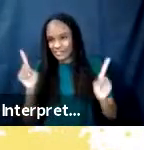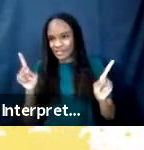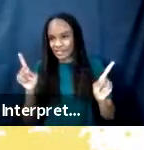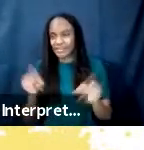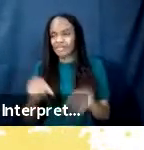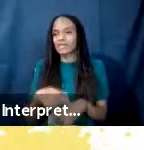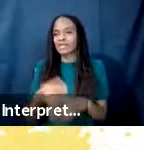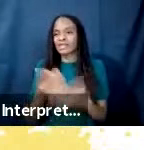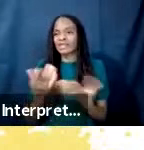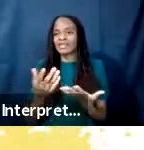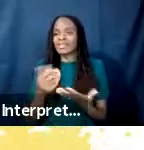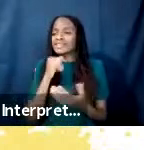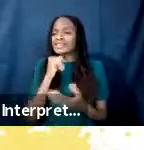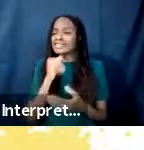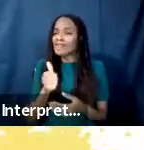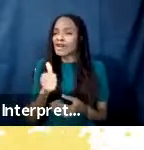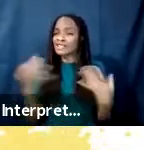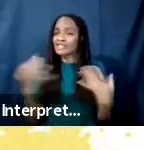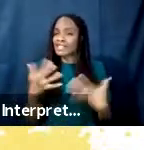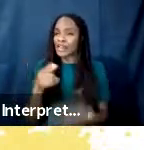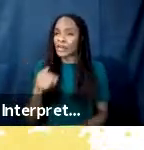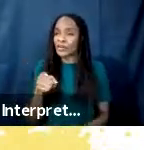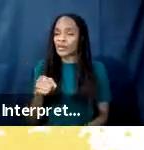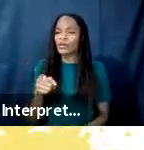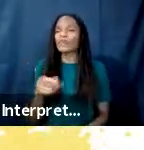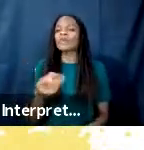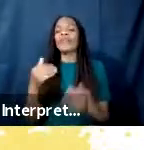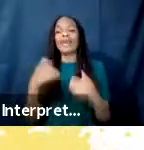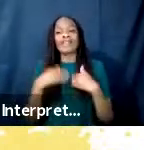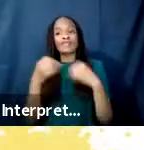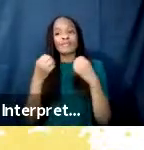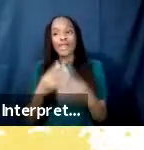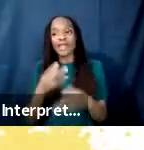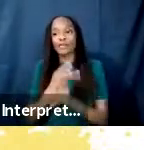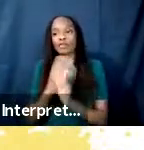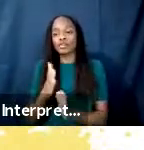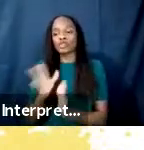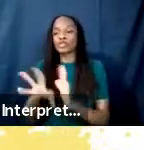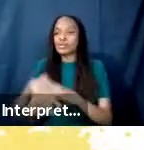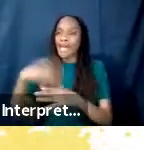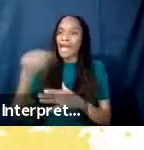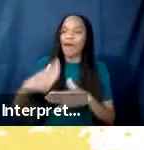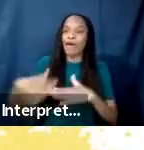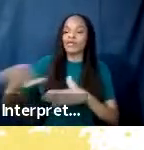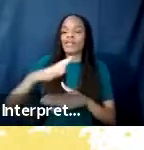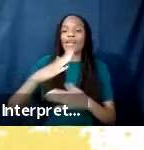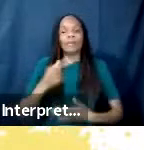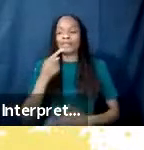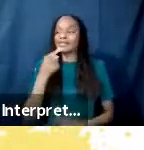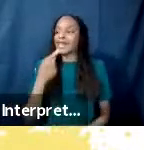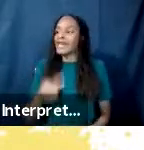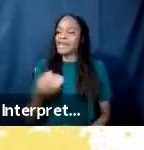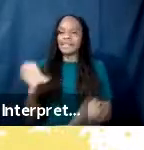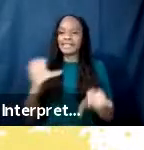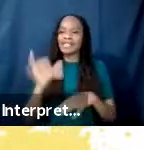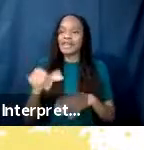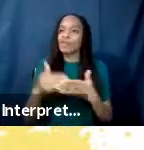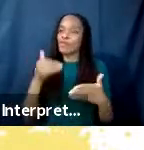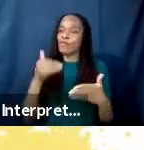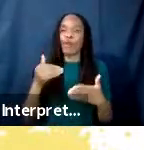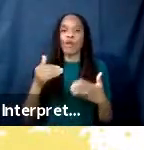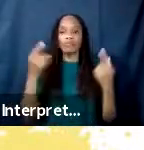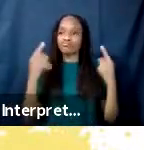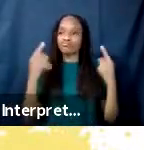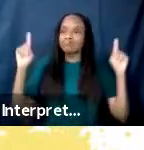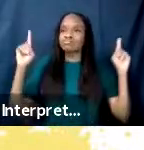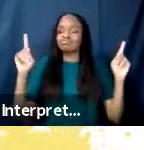not intended to be scary. We have a lot of producers out there that, will be happy to tell you that they've done it and it's easy and it's workable and